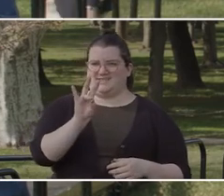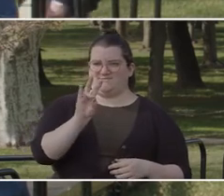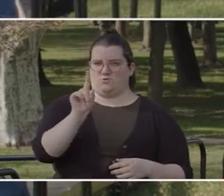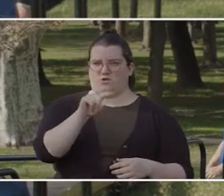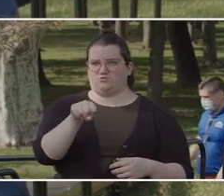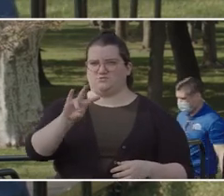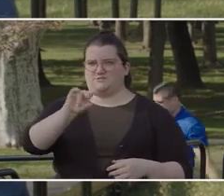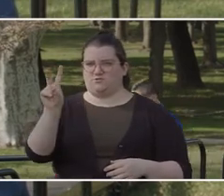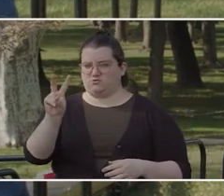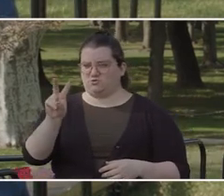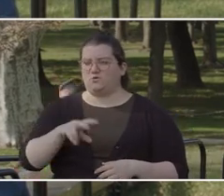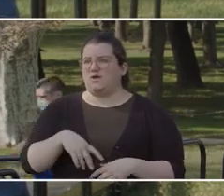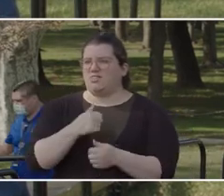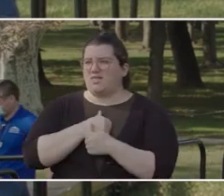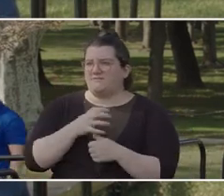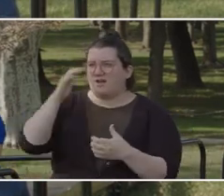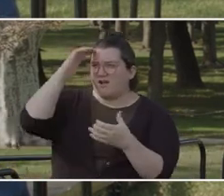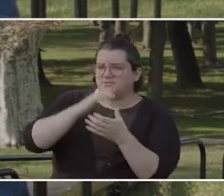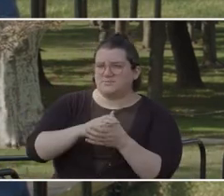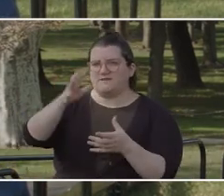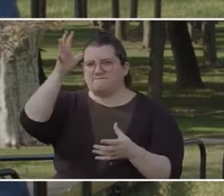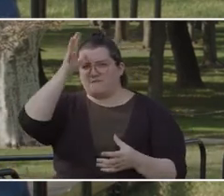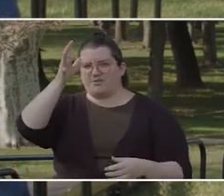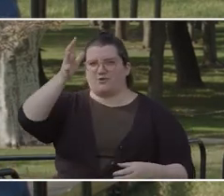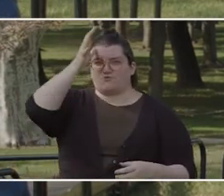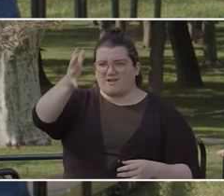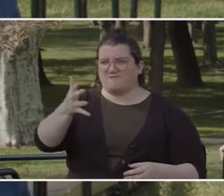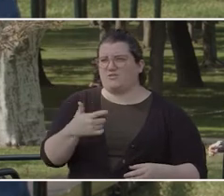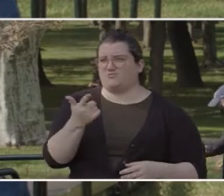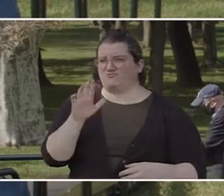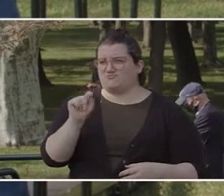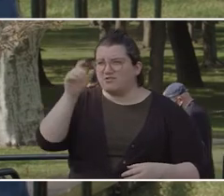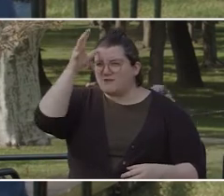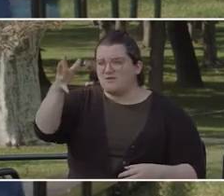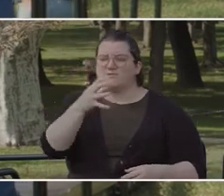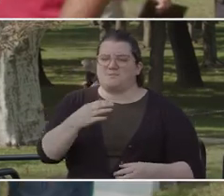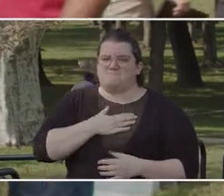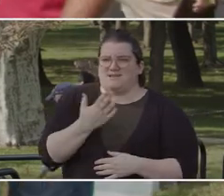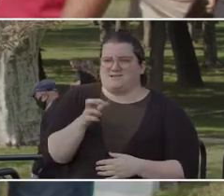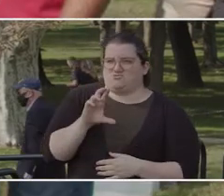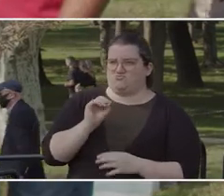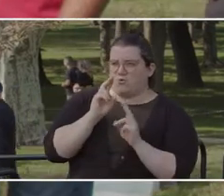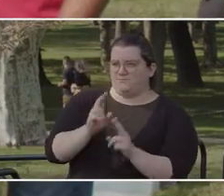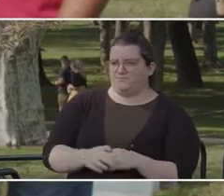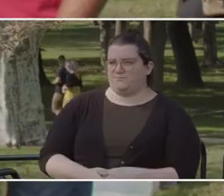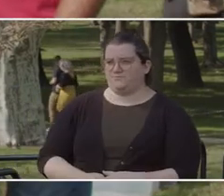husband, father, grandfather, great-grandfather, and my hero.